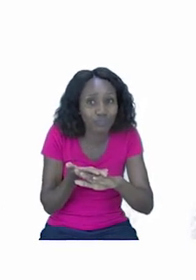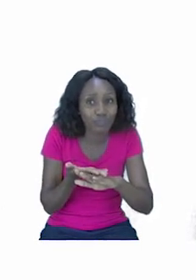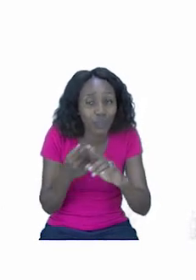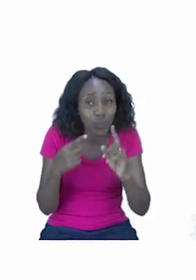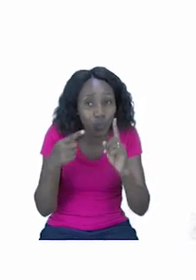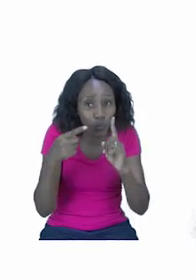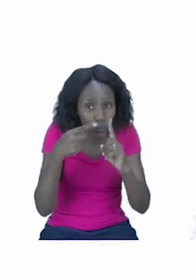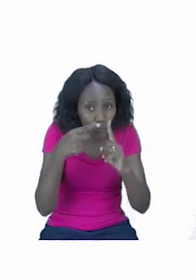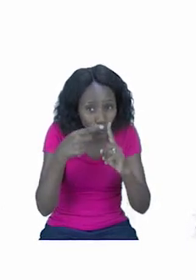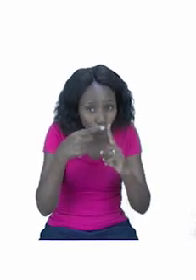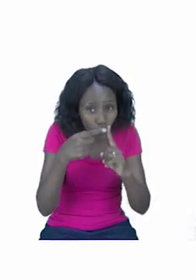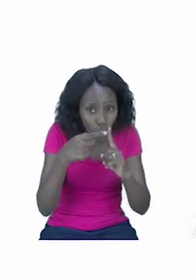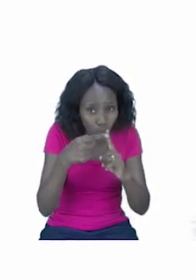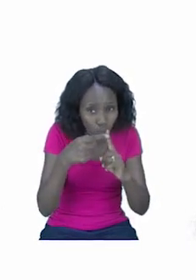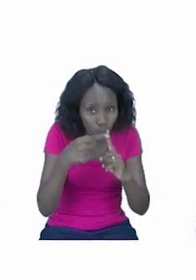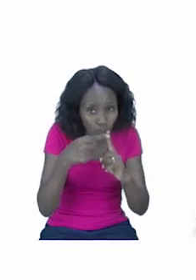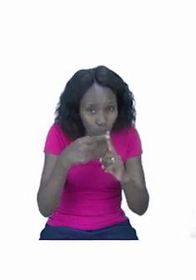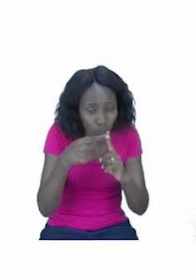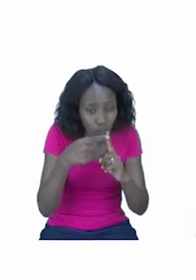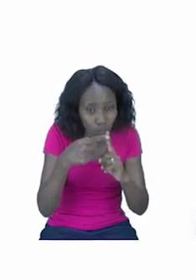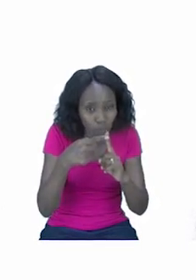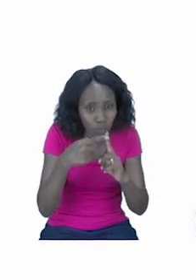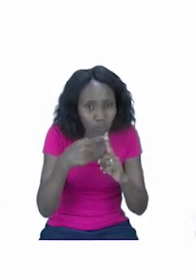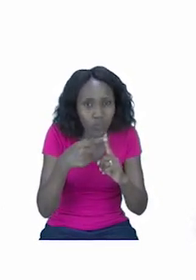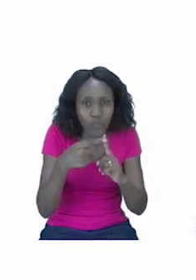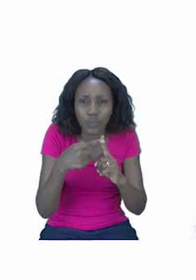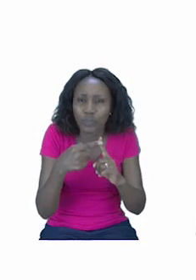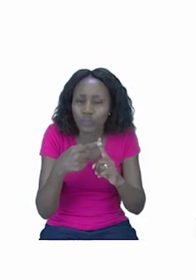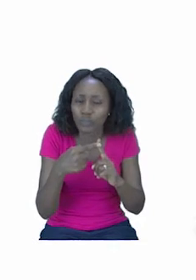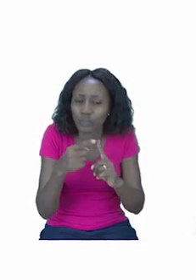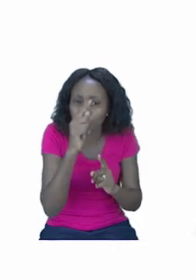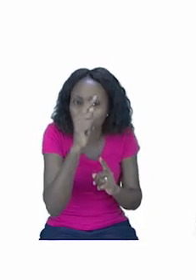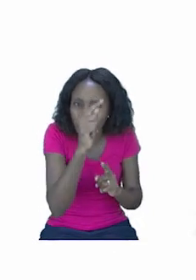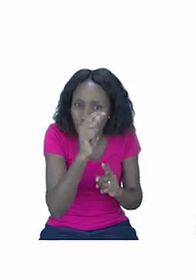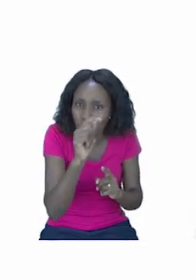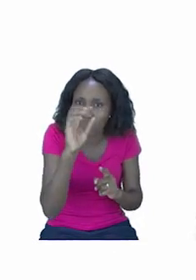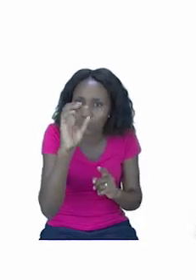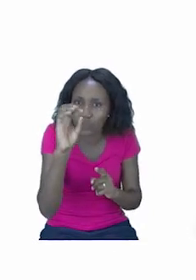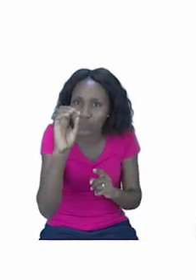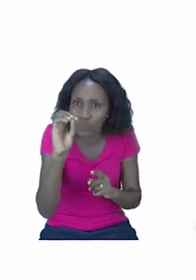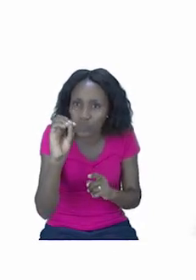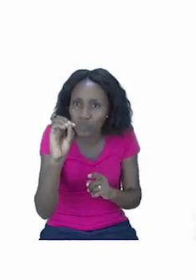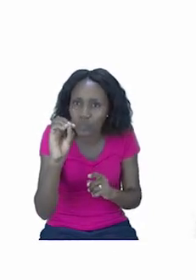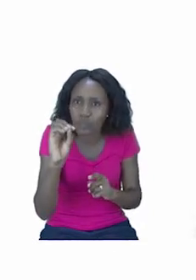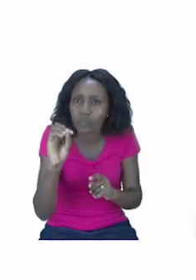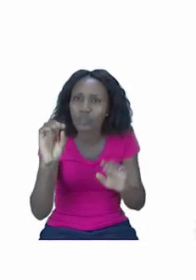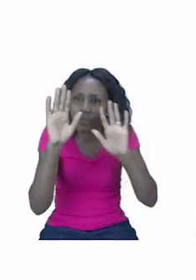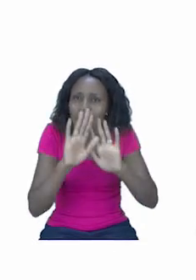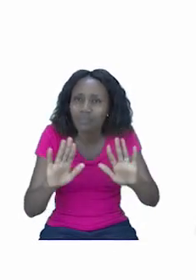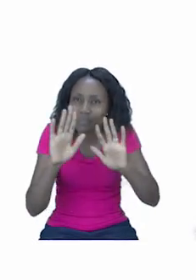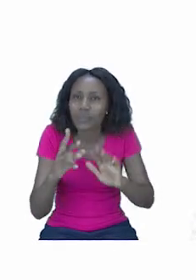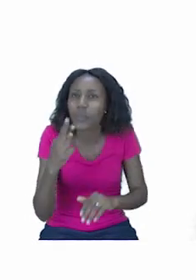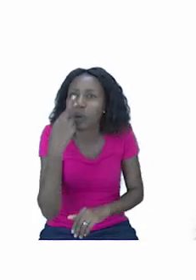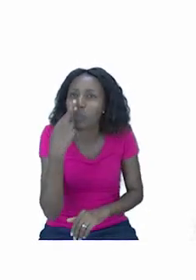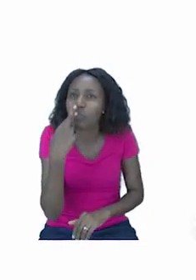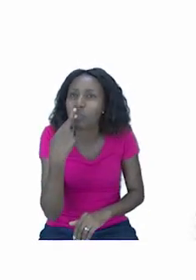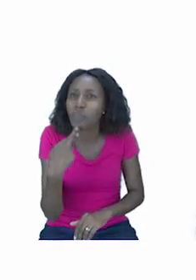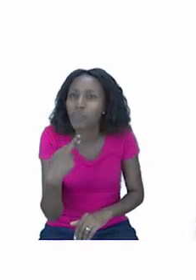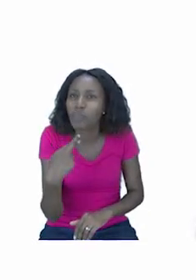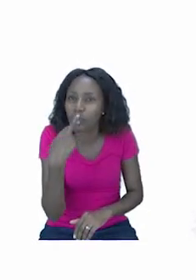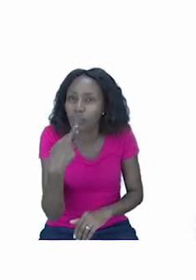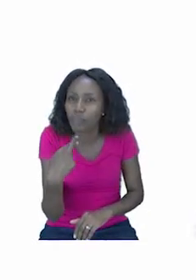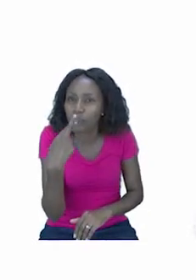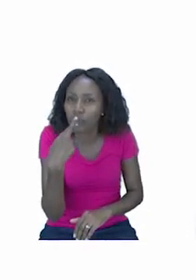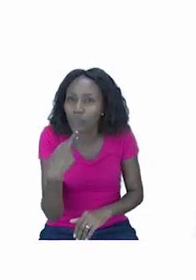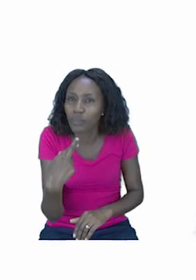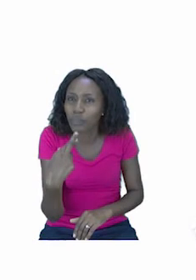two. Now the word two is going to be colored in red. So you